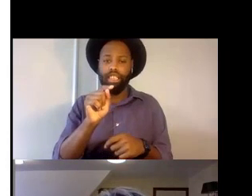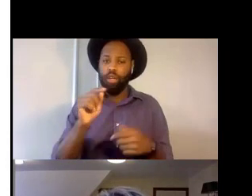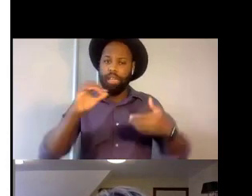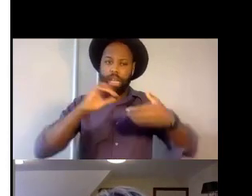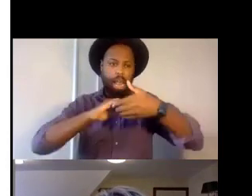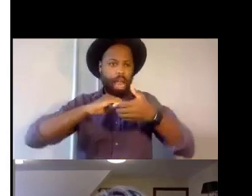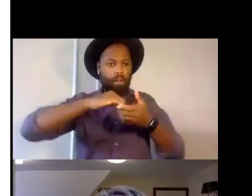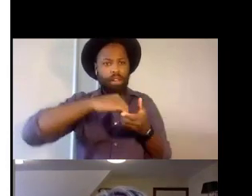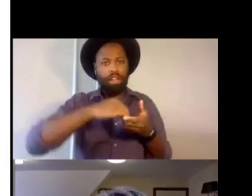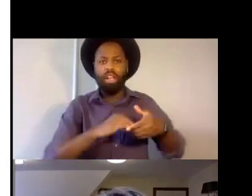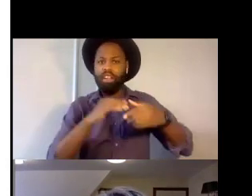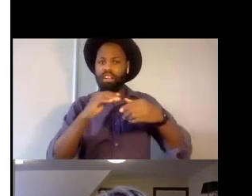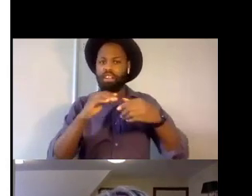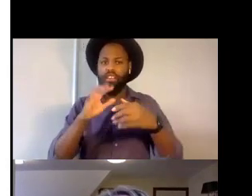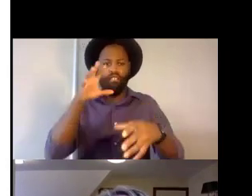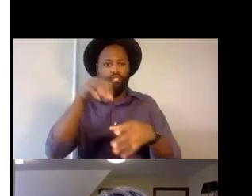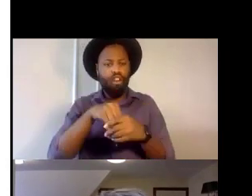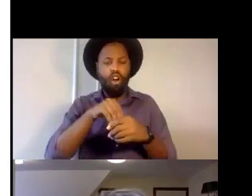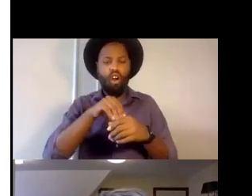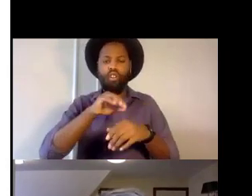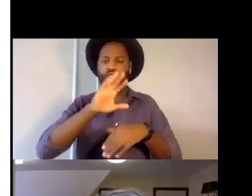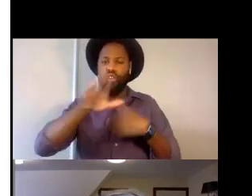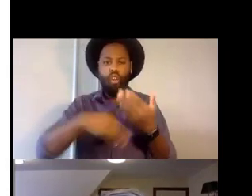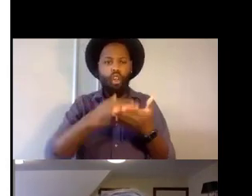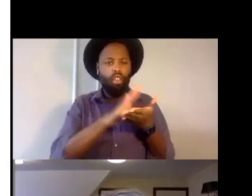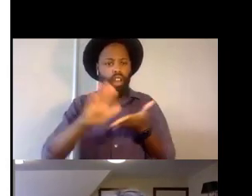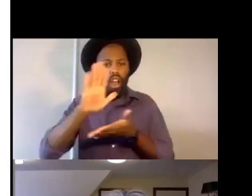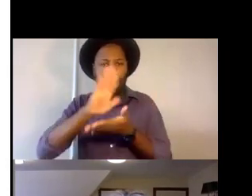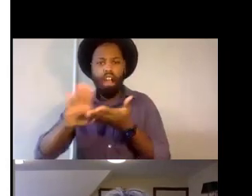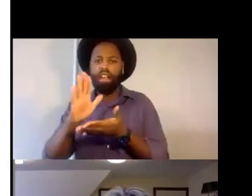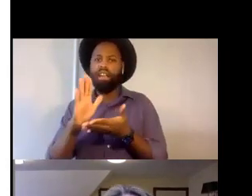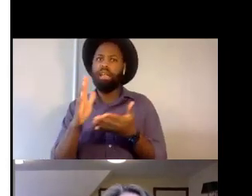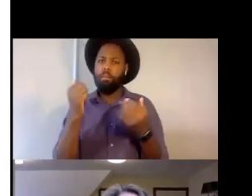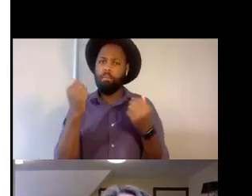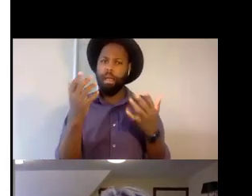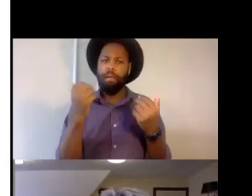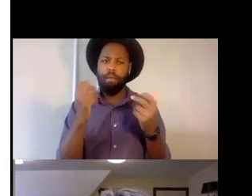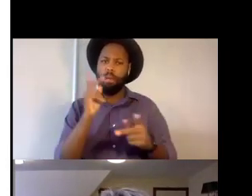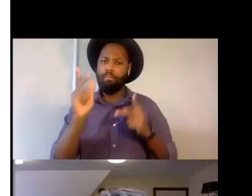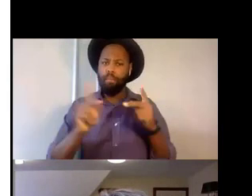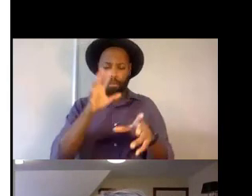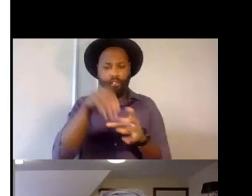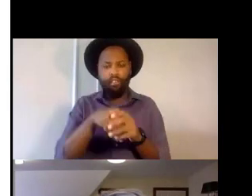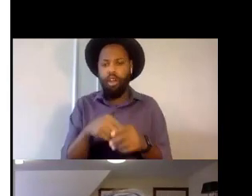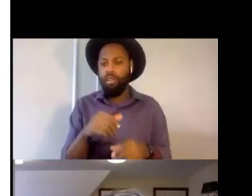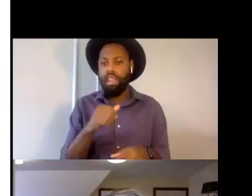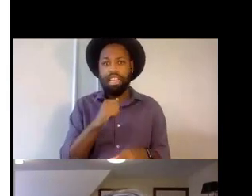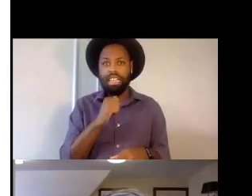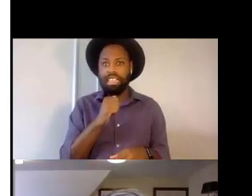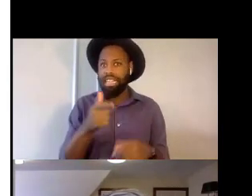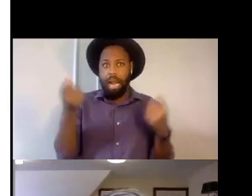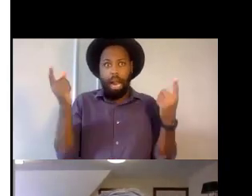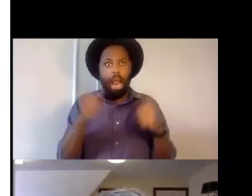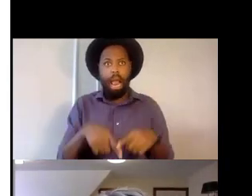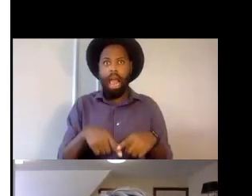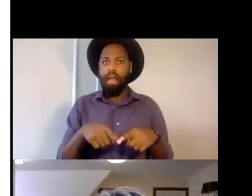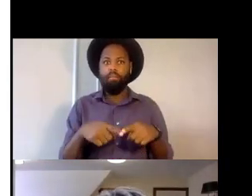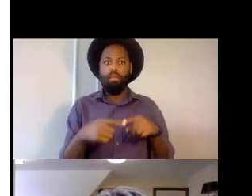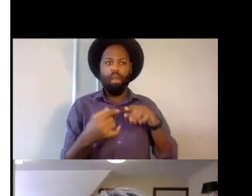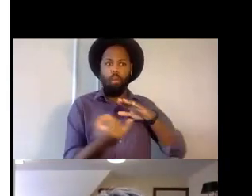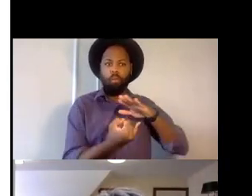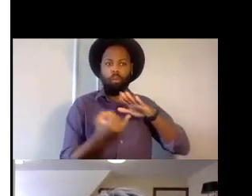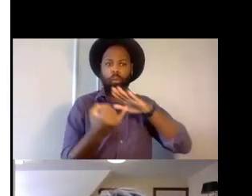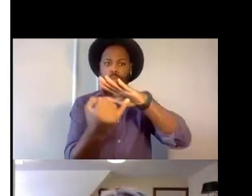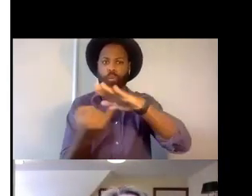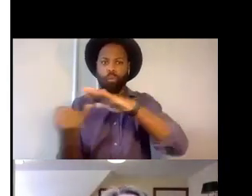and it involved many, many people. So it was not something that happened in isolation, and it was also